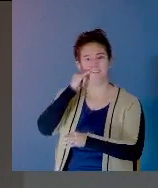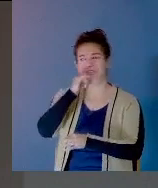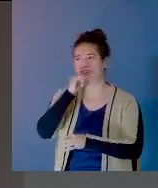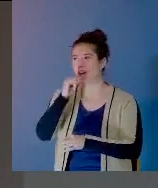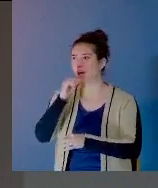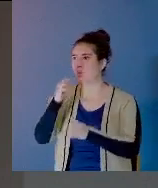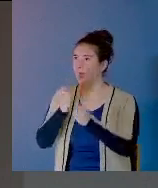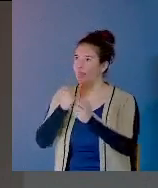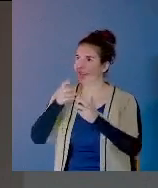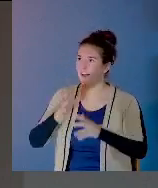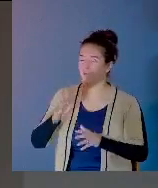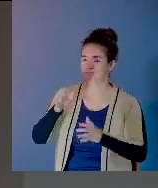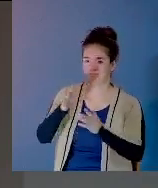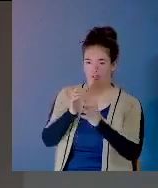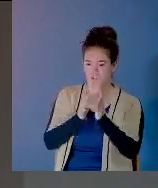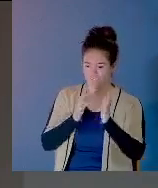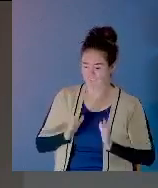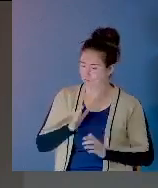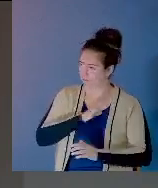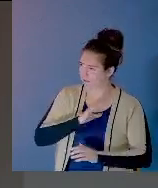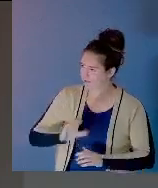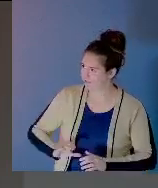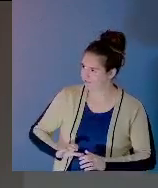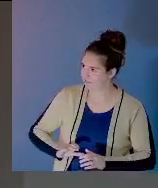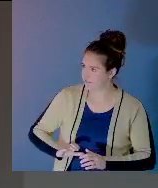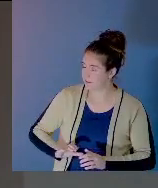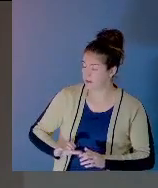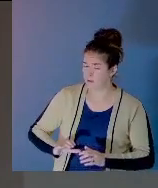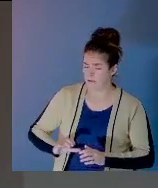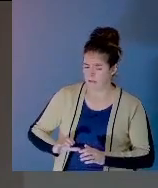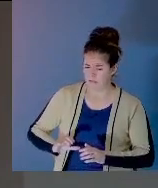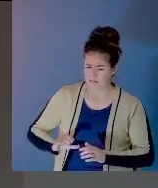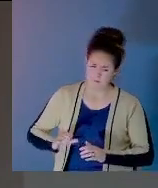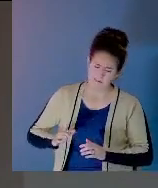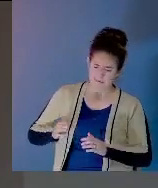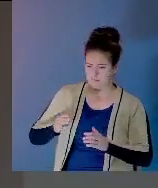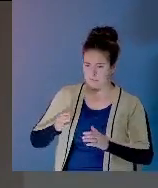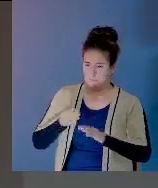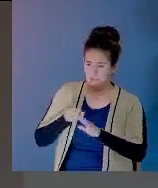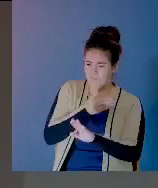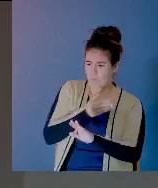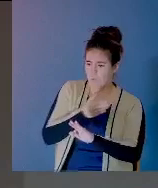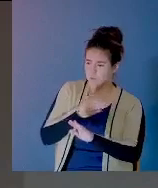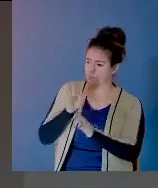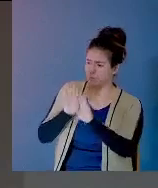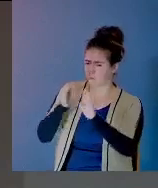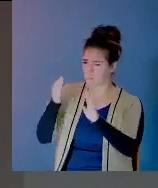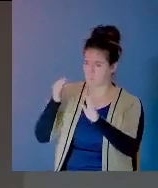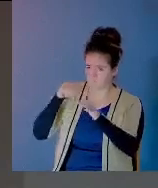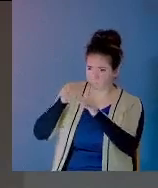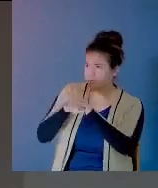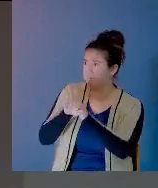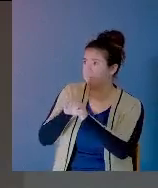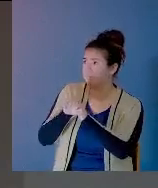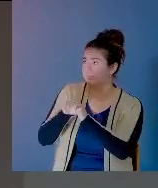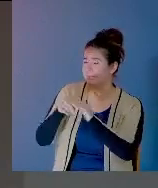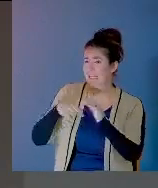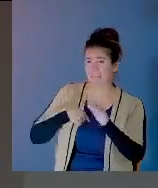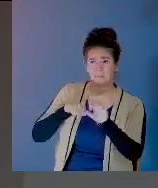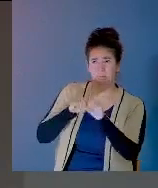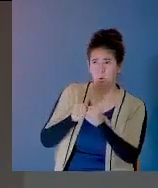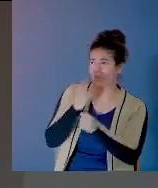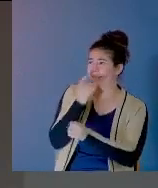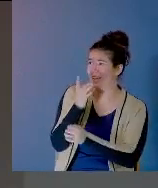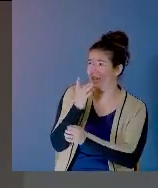Before I opened the door for you to come in, I had a broken light. I was trying to fix it on my own, but I heard my friend tell me to open the